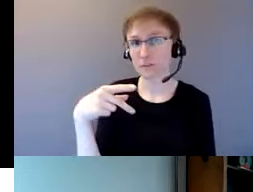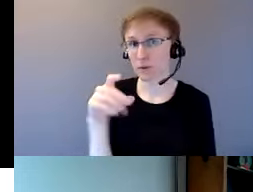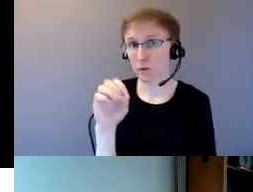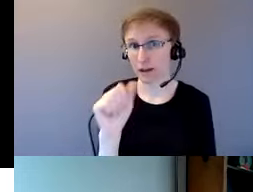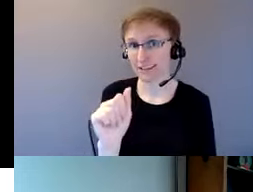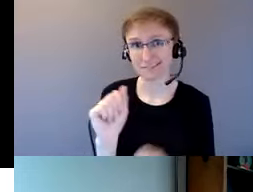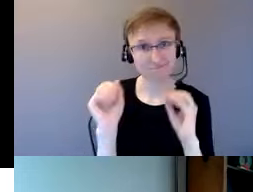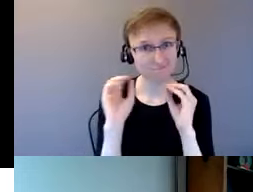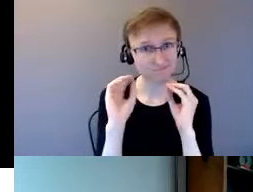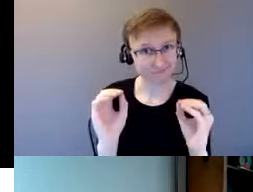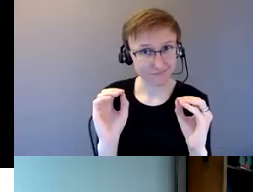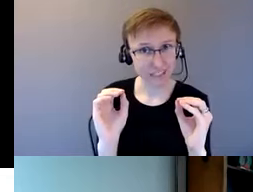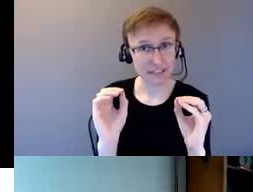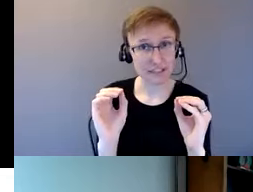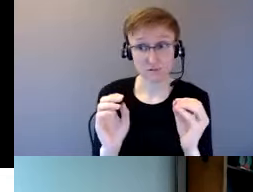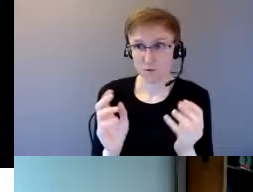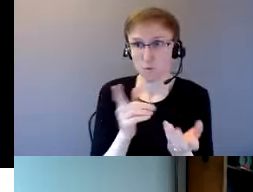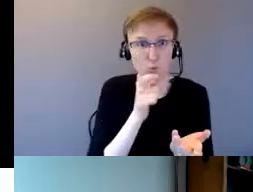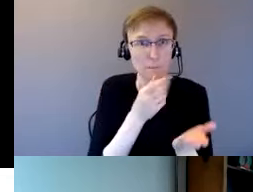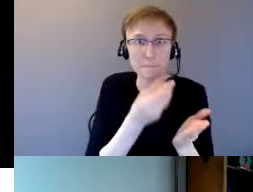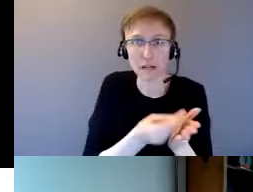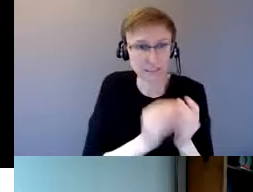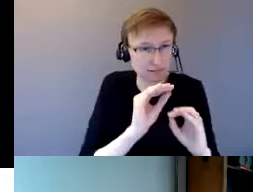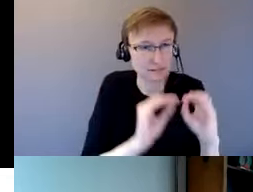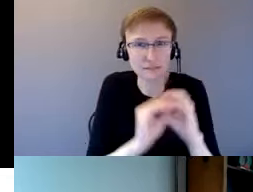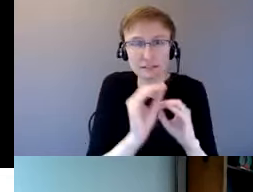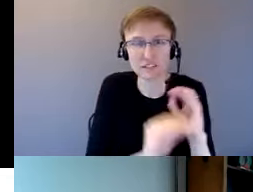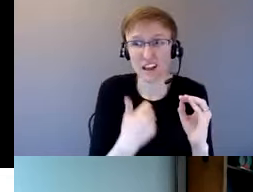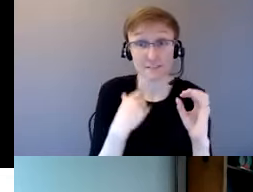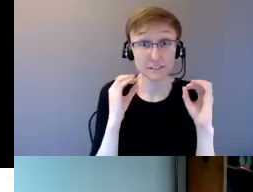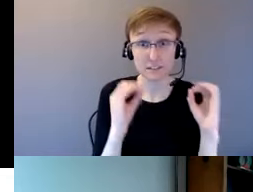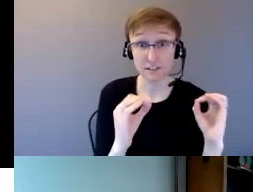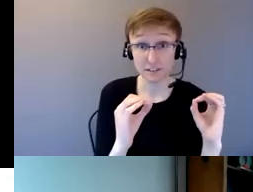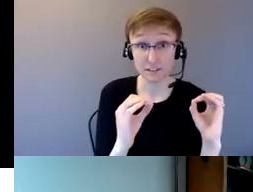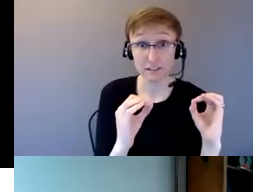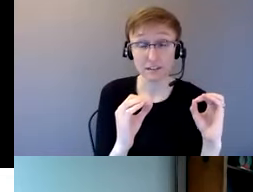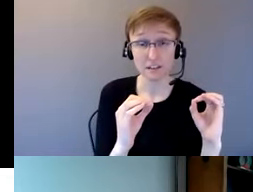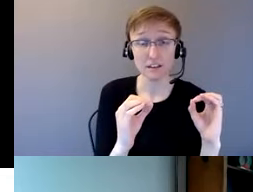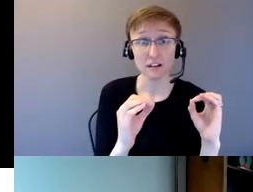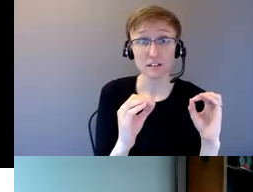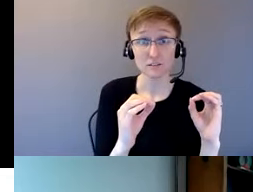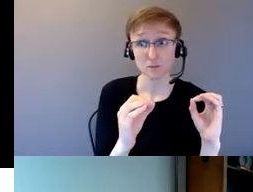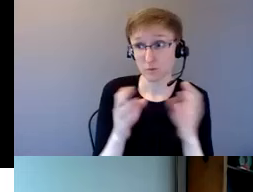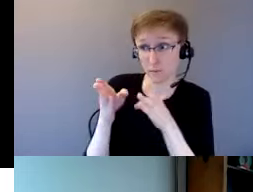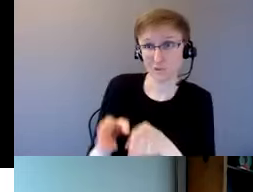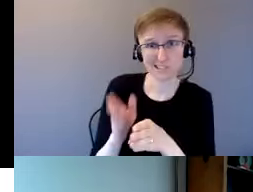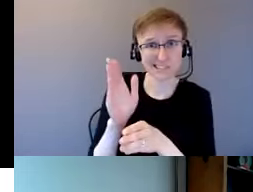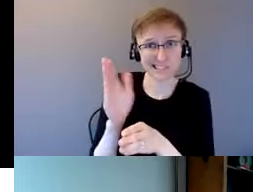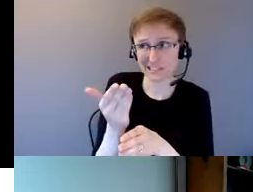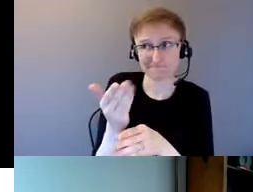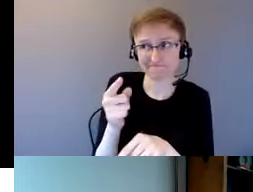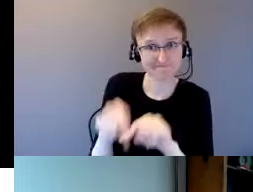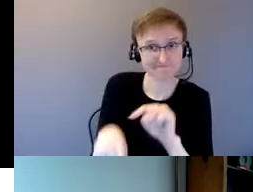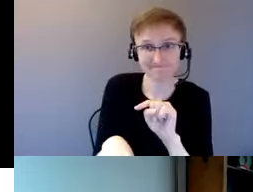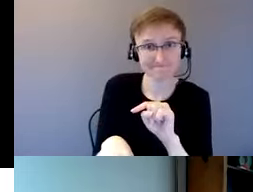actually manage the money for an allegedly incapable person, then the safety net is the office